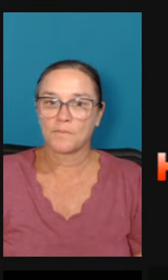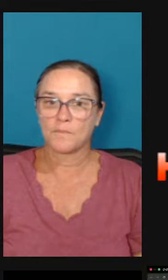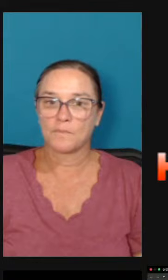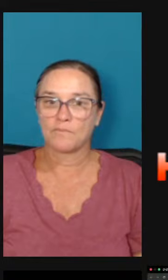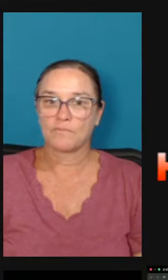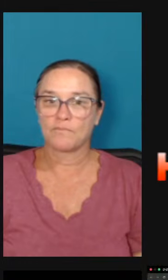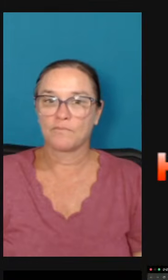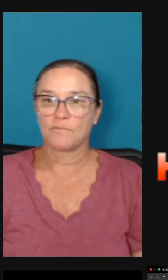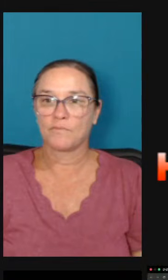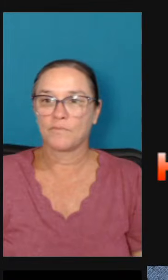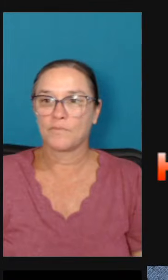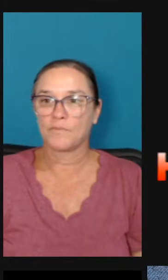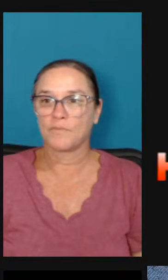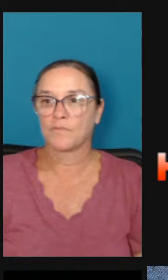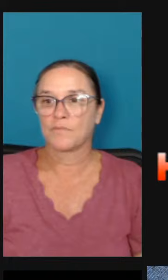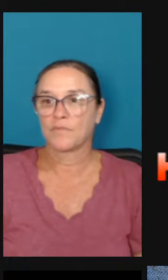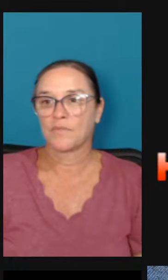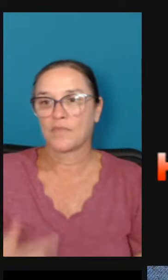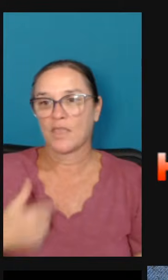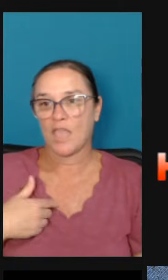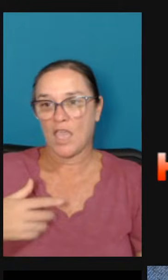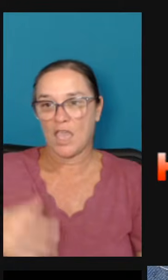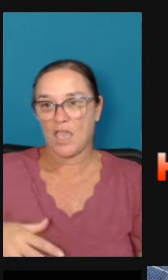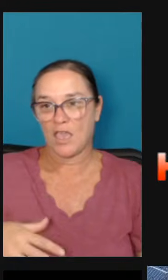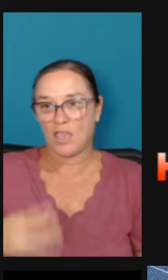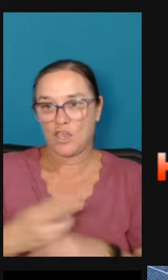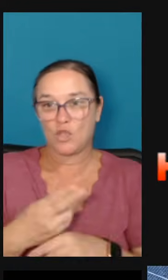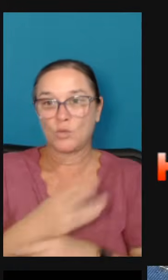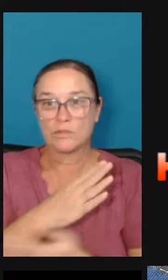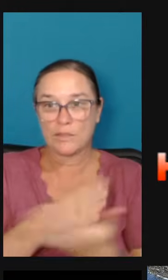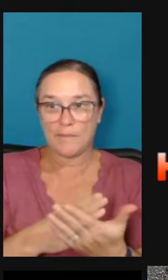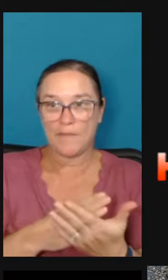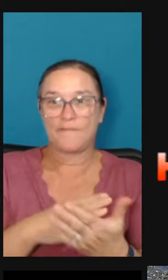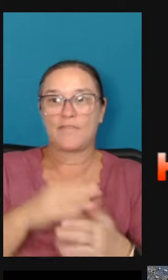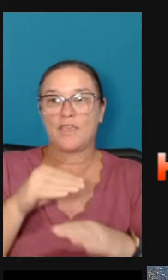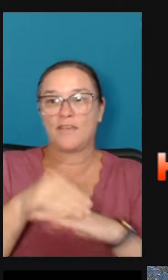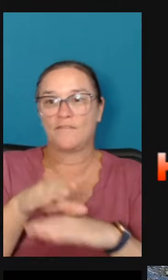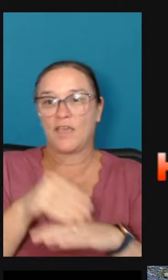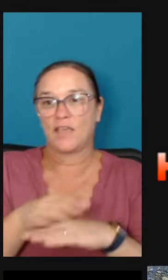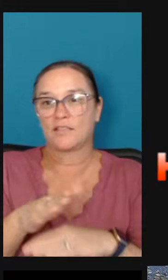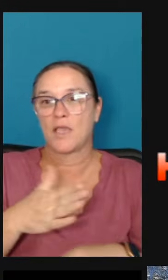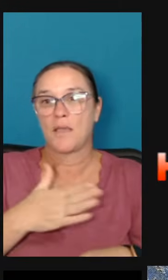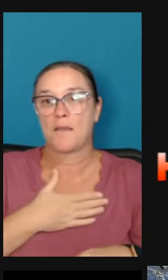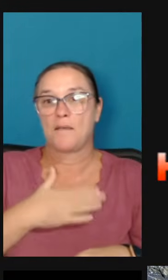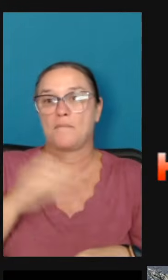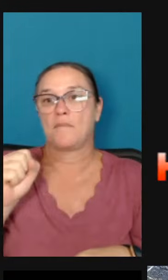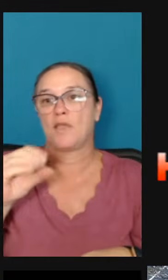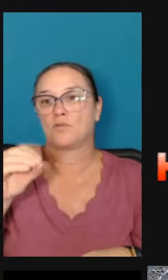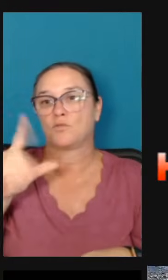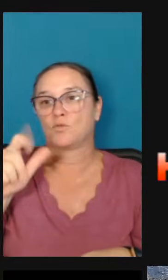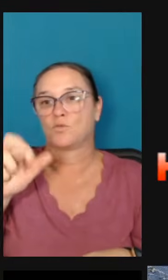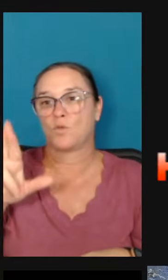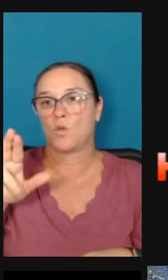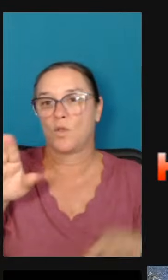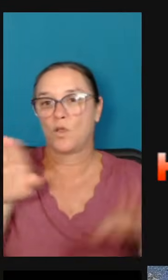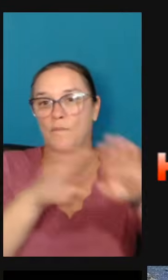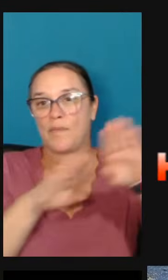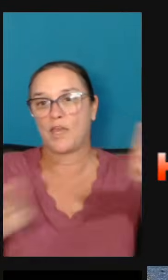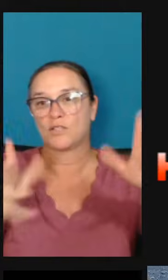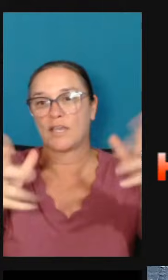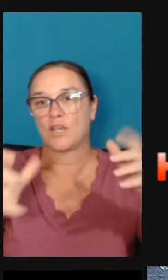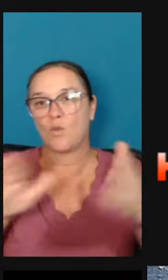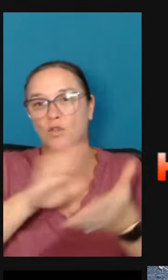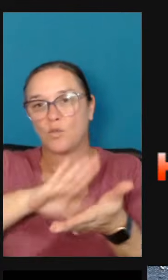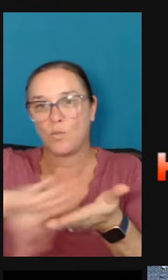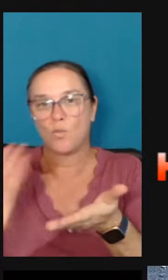So I took some of this advice. I'm going to show you guys my own solar panels, and I don't want to brush them off to abrade any of the glass. So this